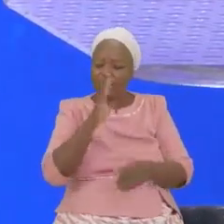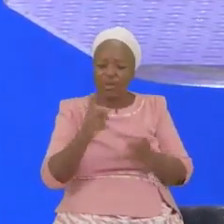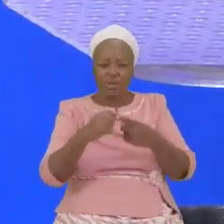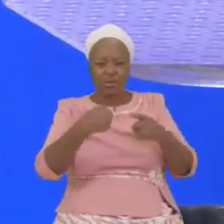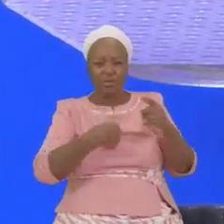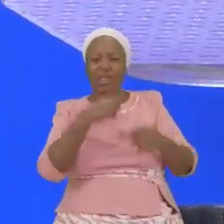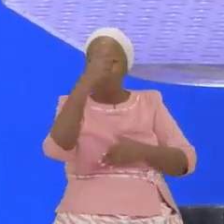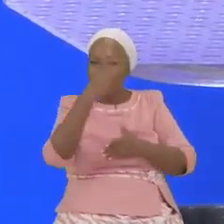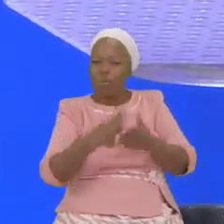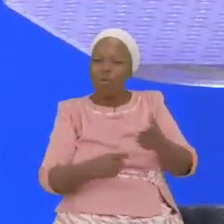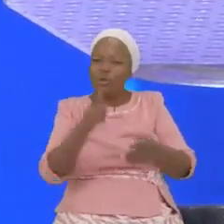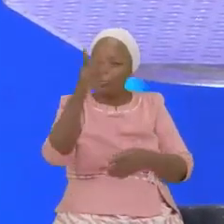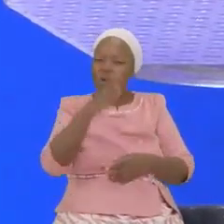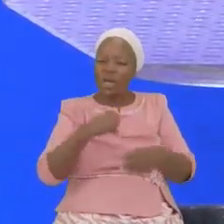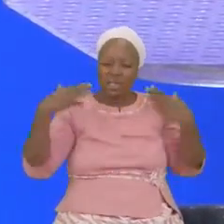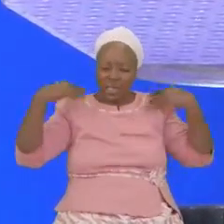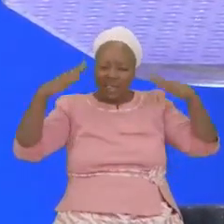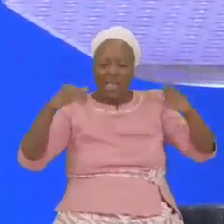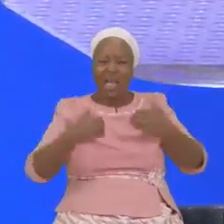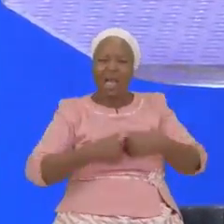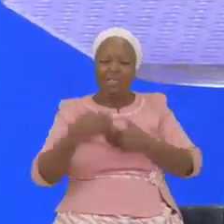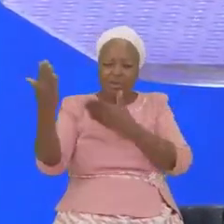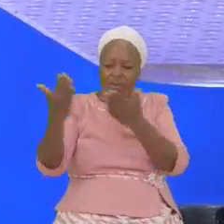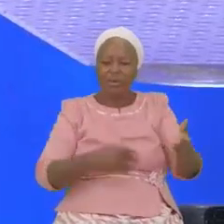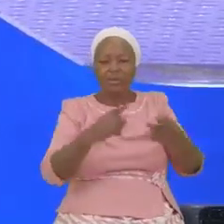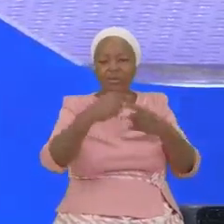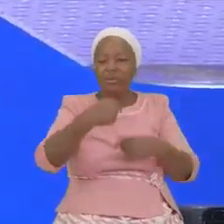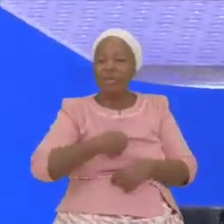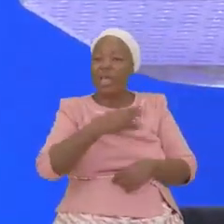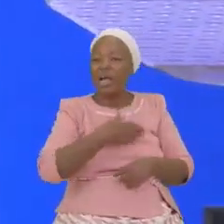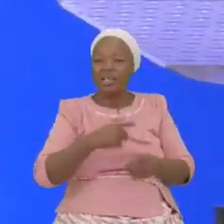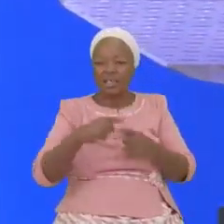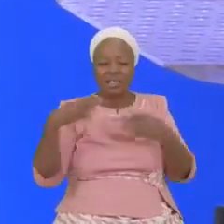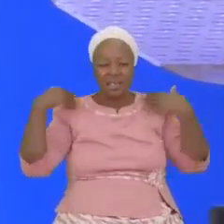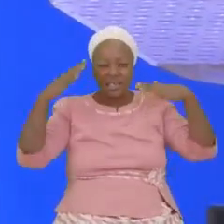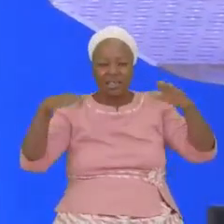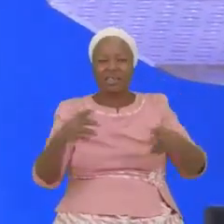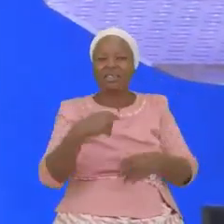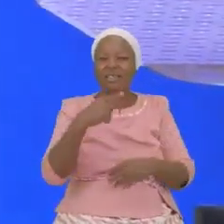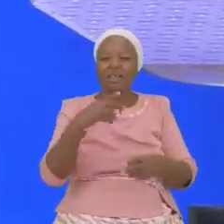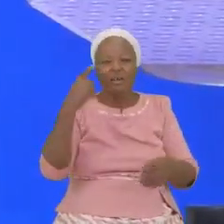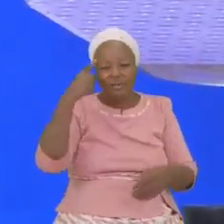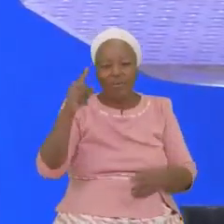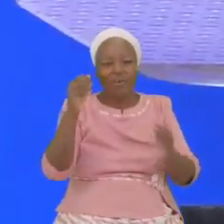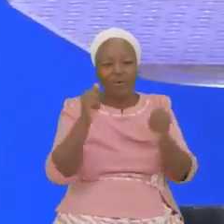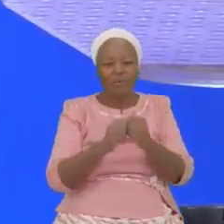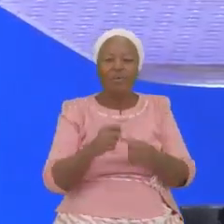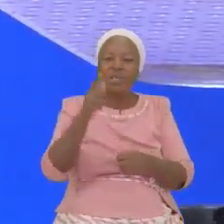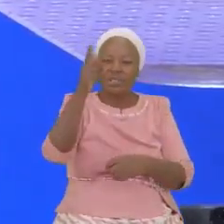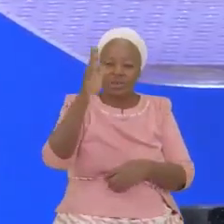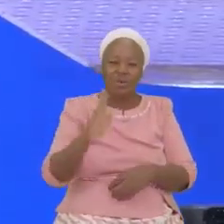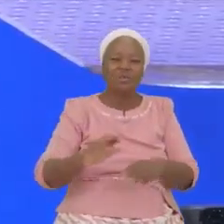Watch God and the angel has brought unto me. And then the angel said, for with